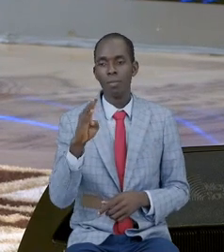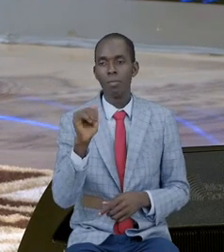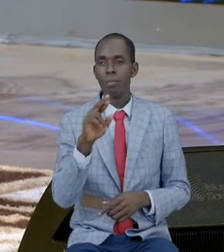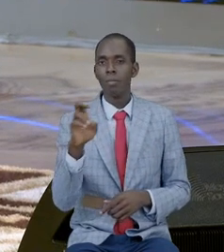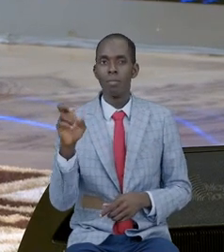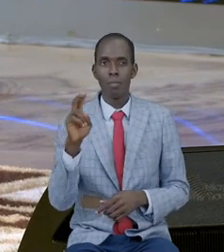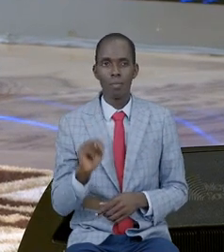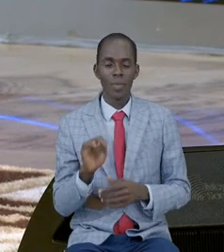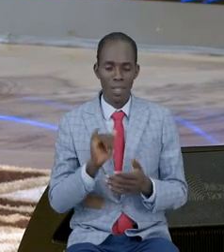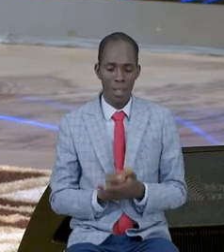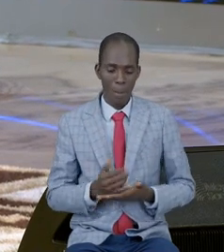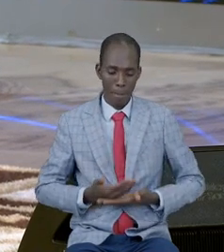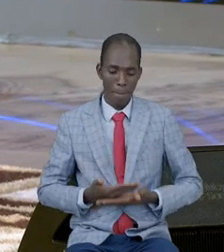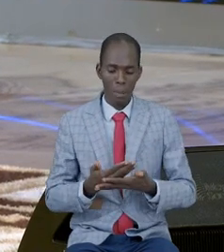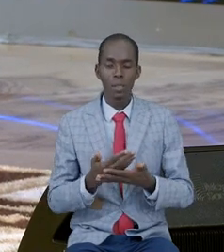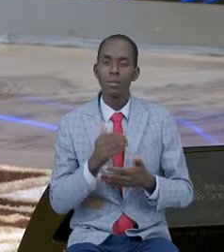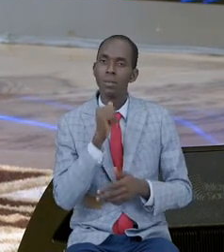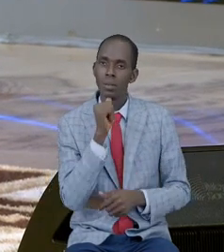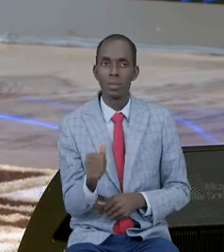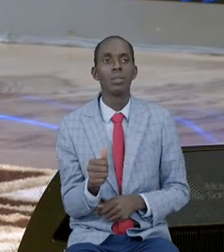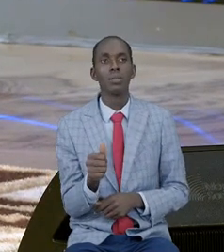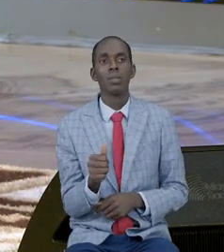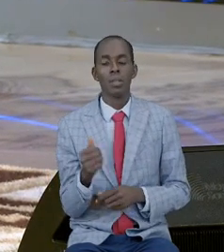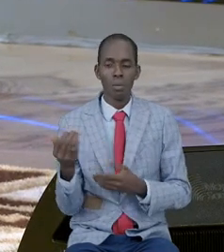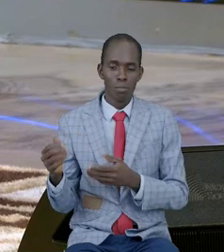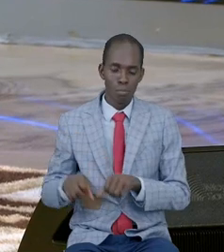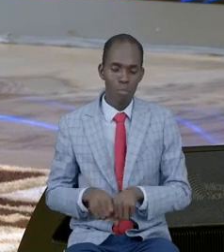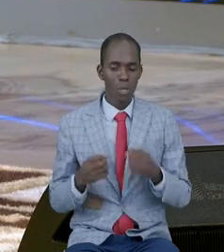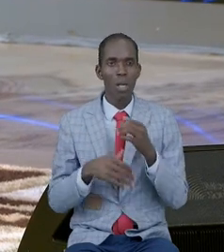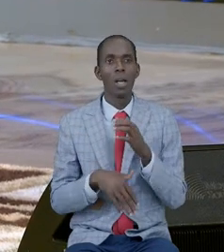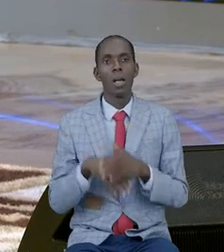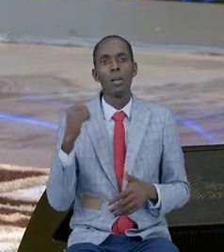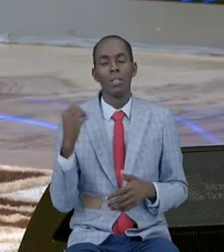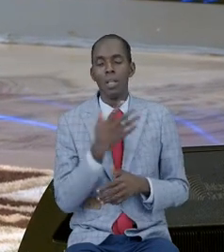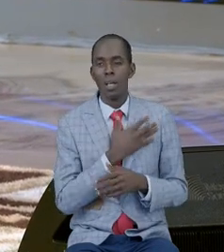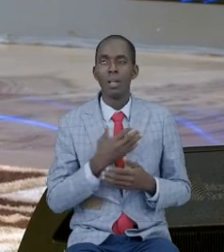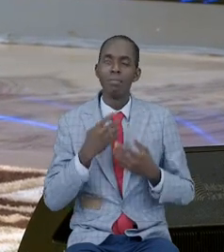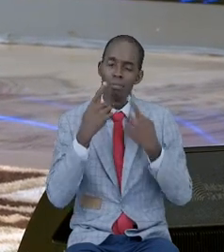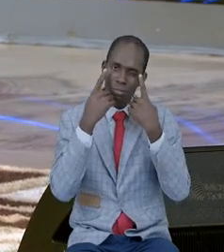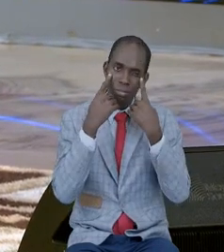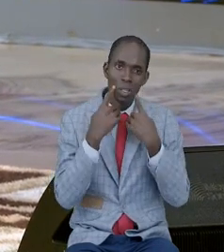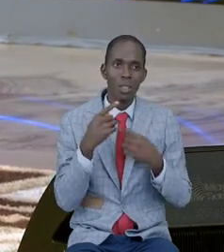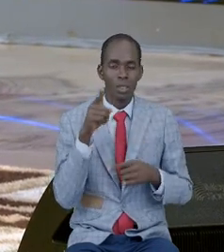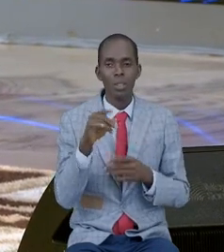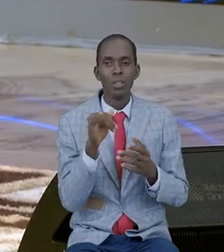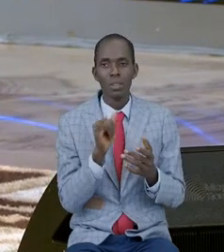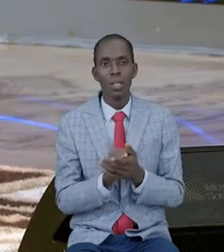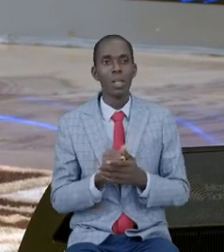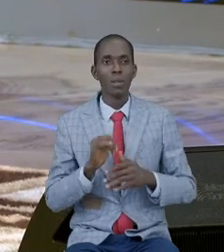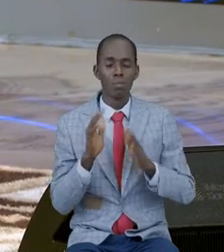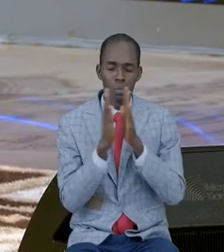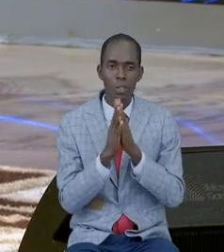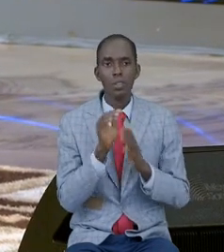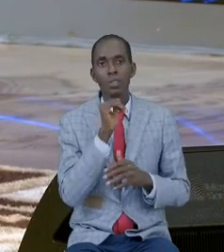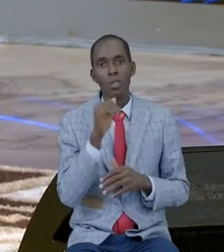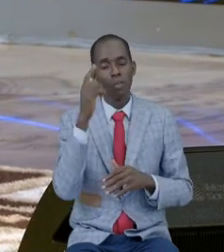the bearist notes break forth and cry thou that travis knowledge for the